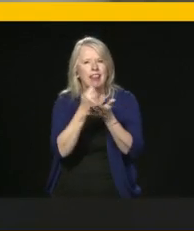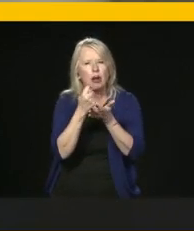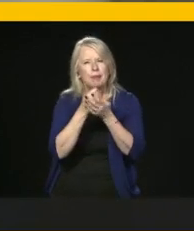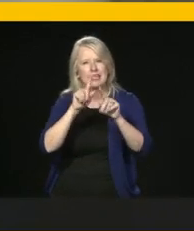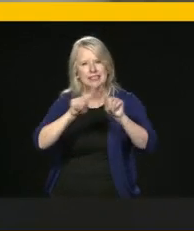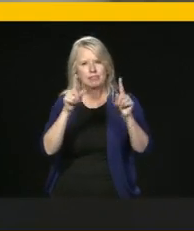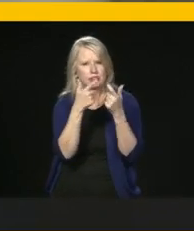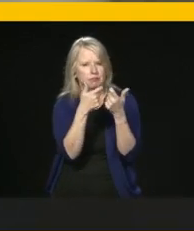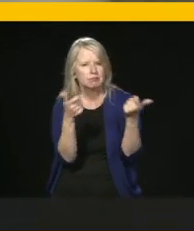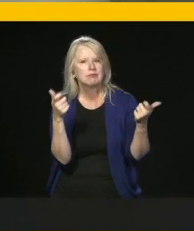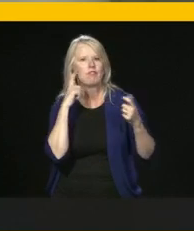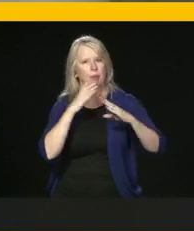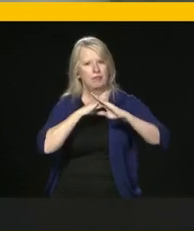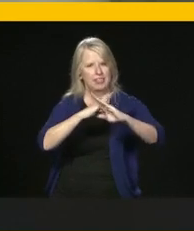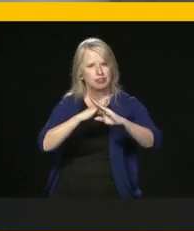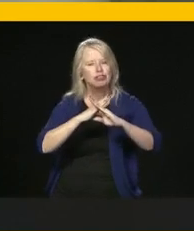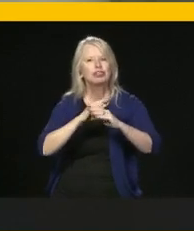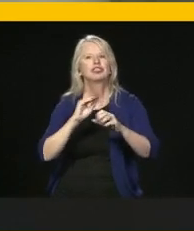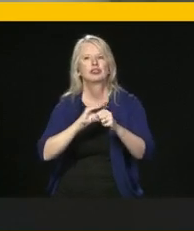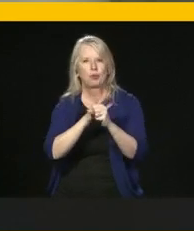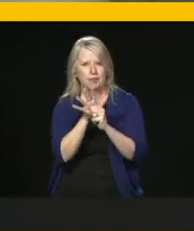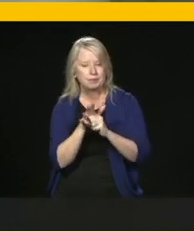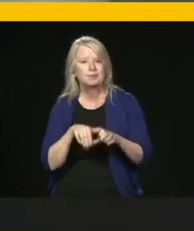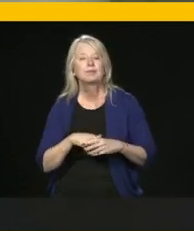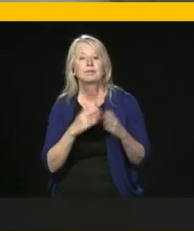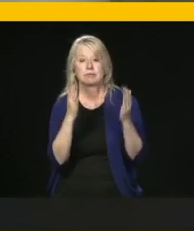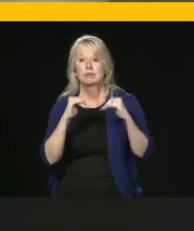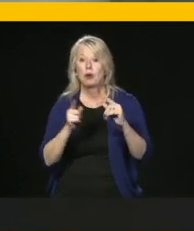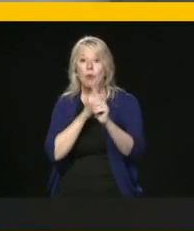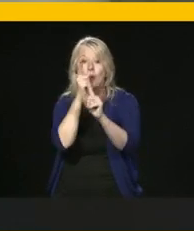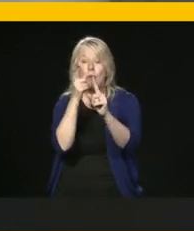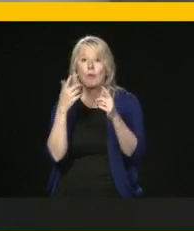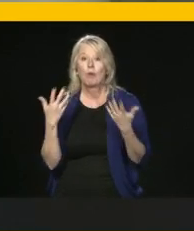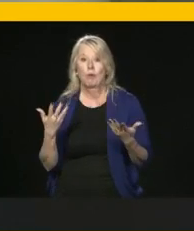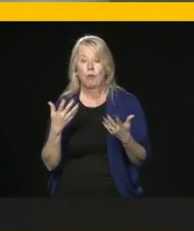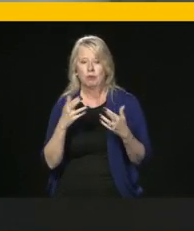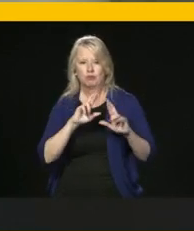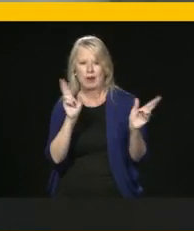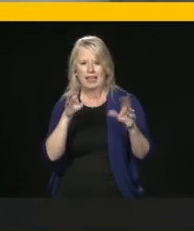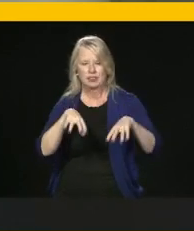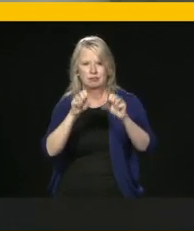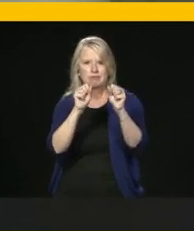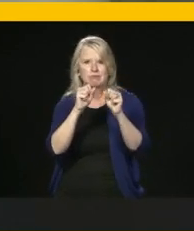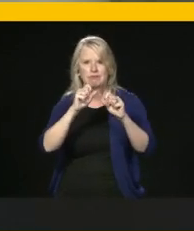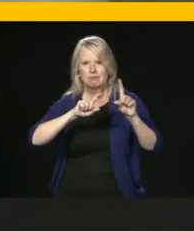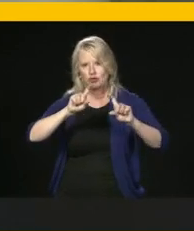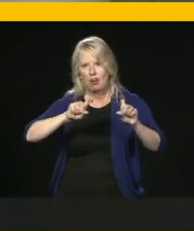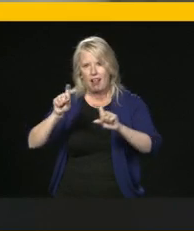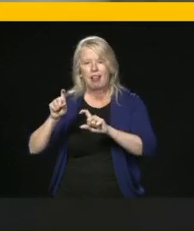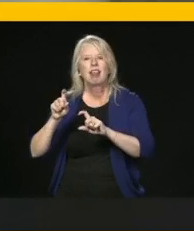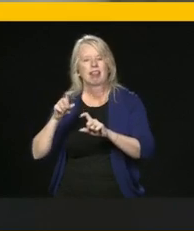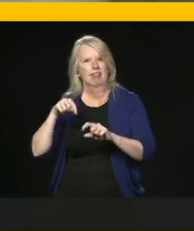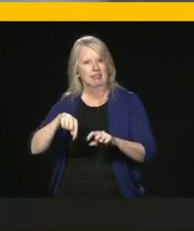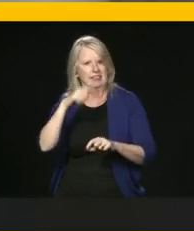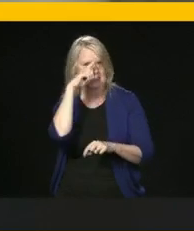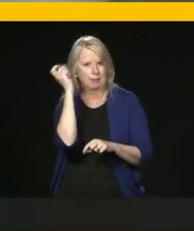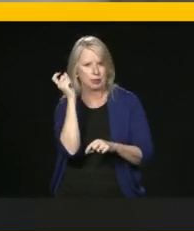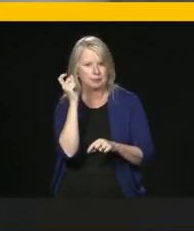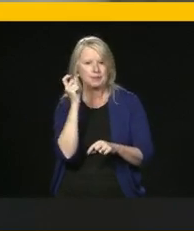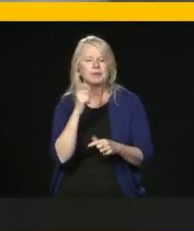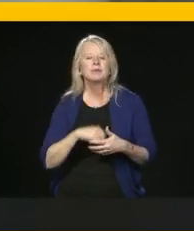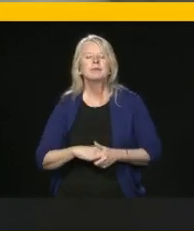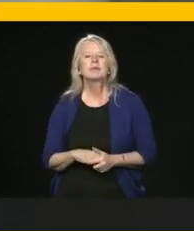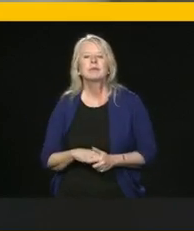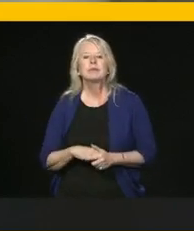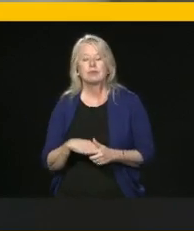aim is to begin clinical trials this summer. In addition to those two projects, we have just signed a contract with Blue